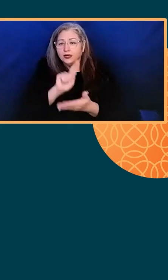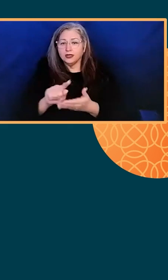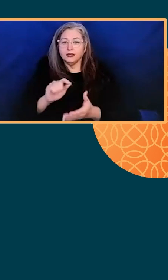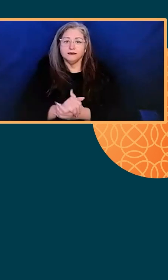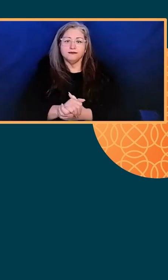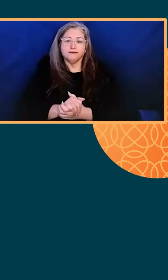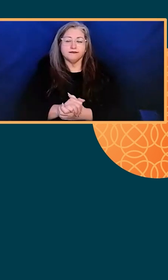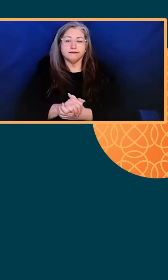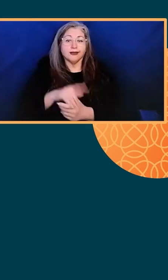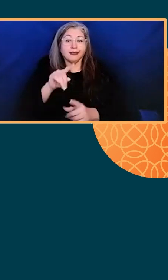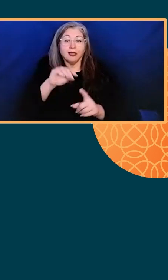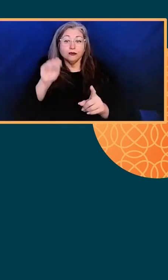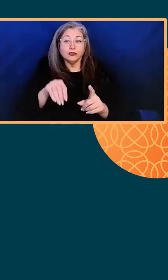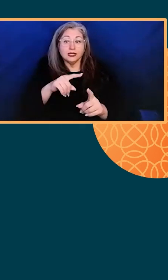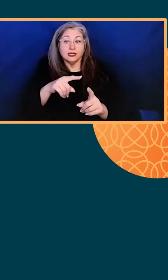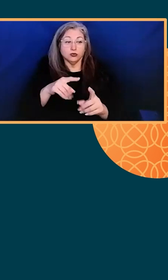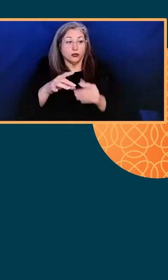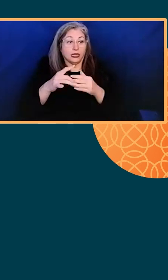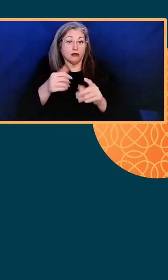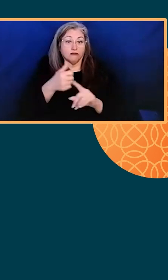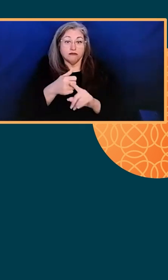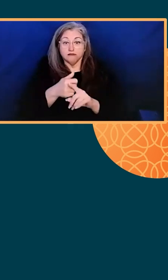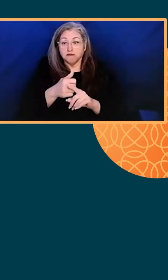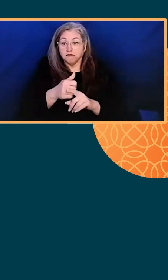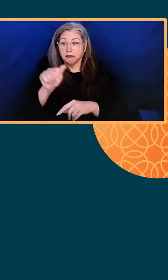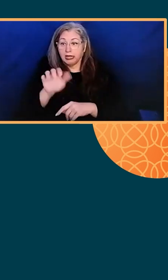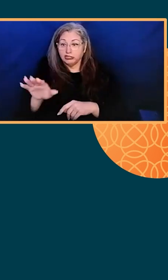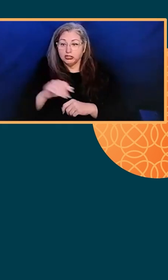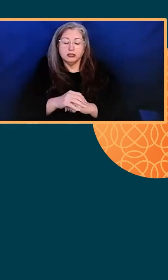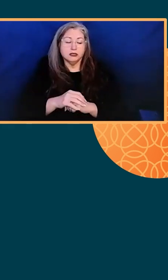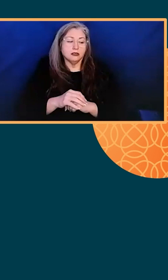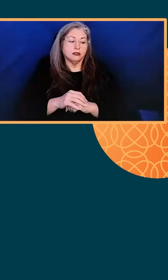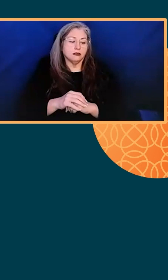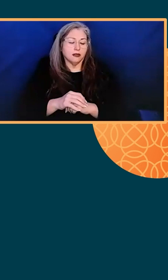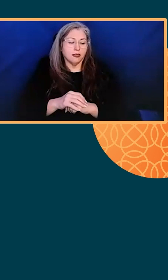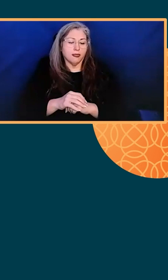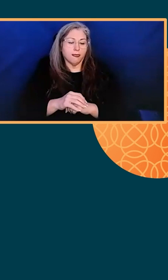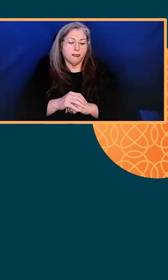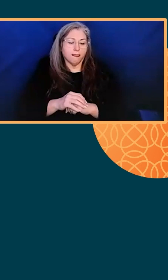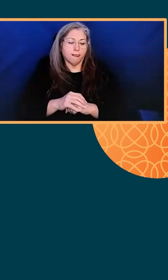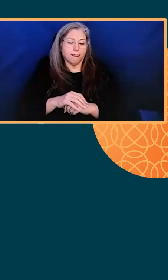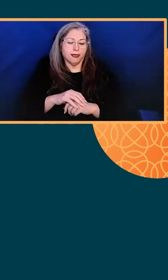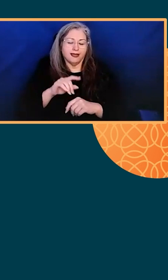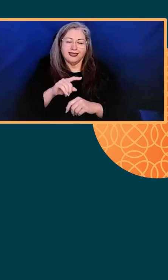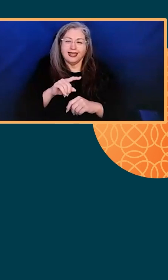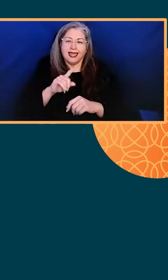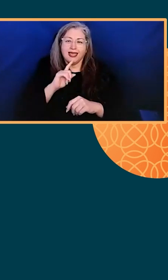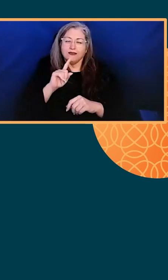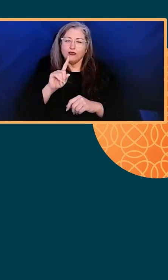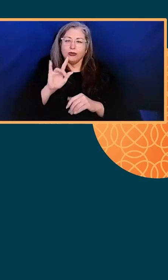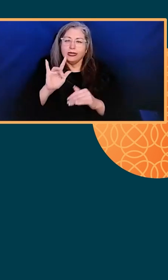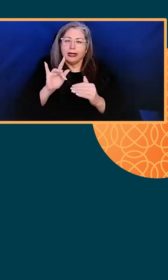and a percentage of those leaders are Asian. And there is the lightest touch of